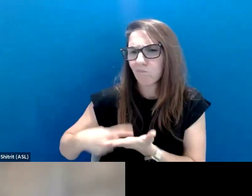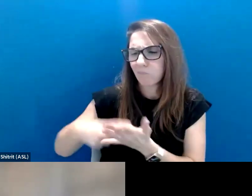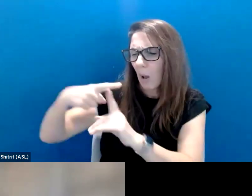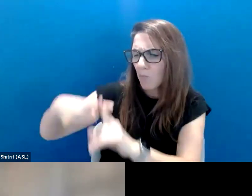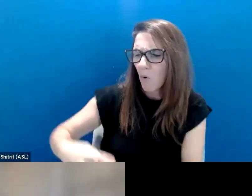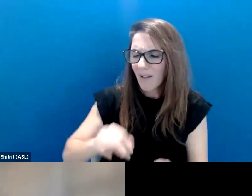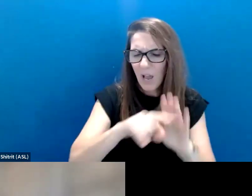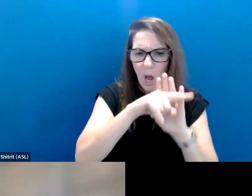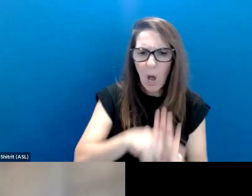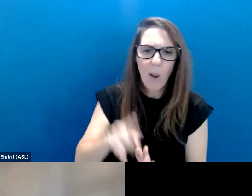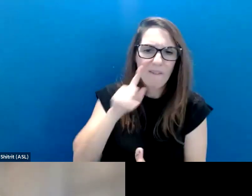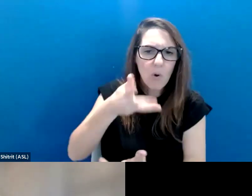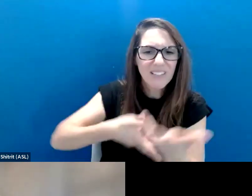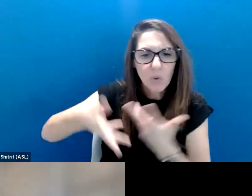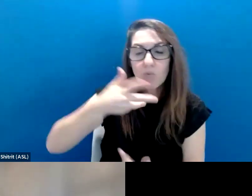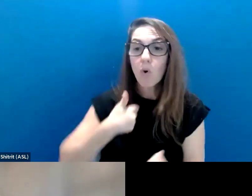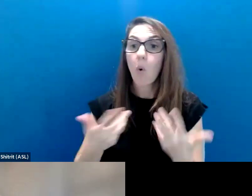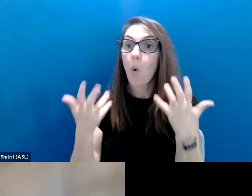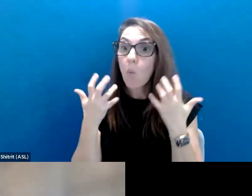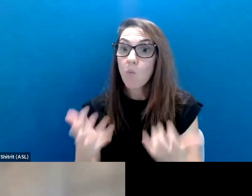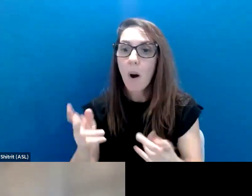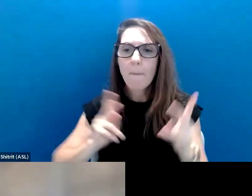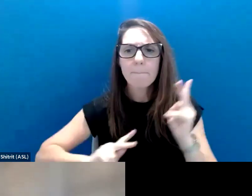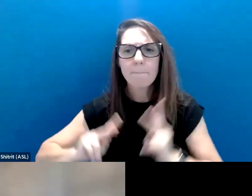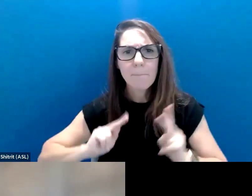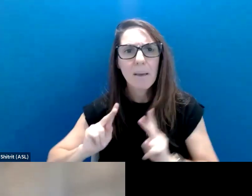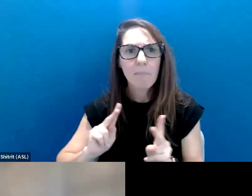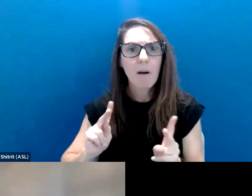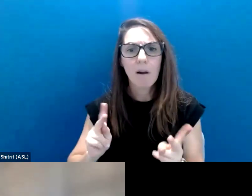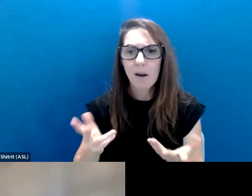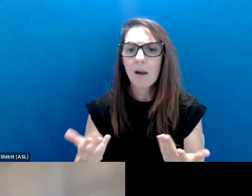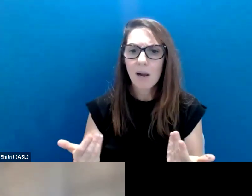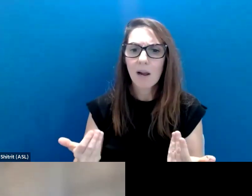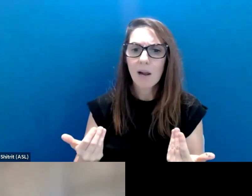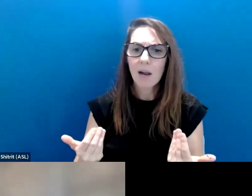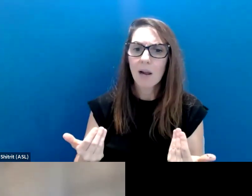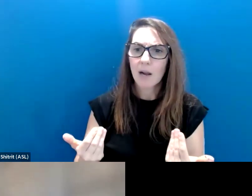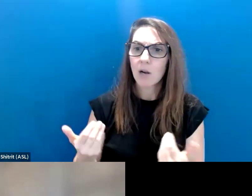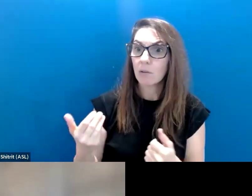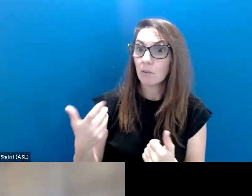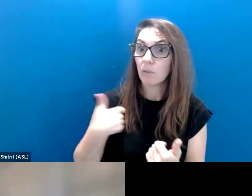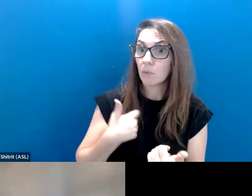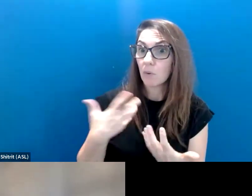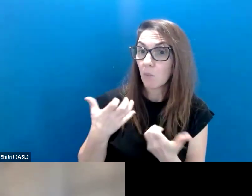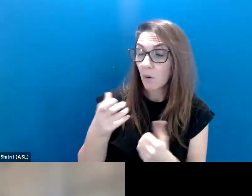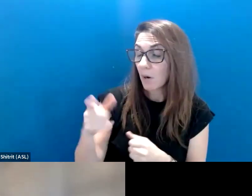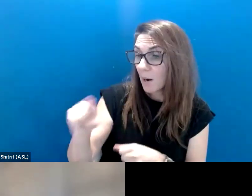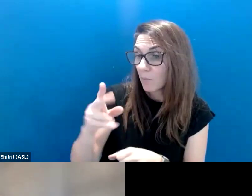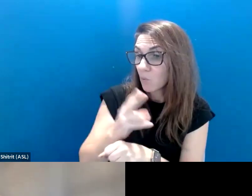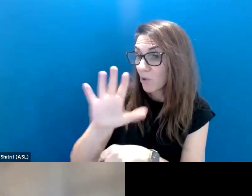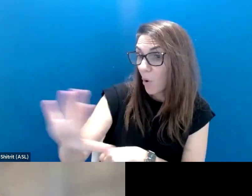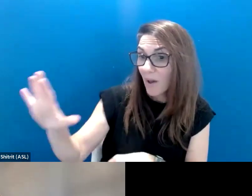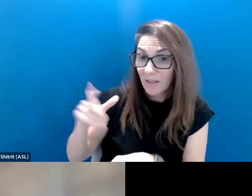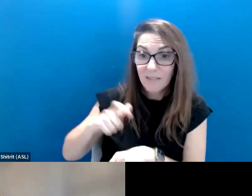that is we definitely want people to have their time and not feel like we on